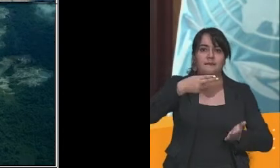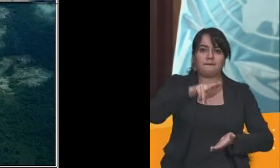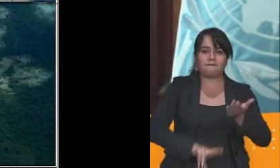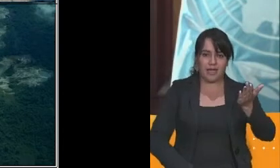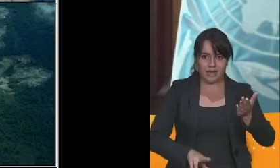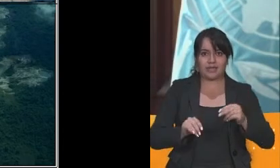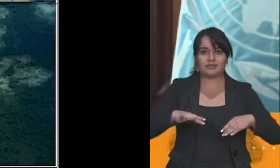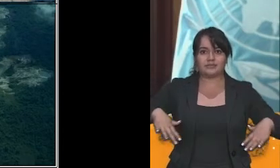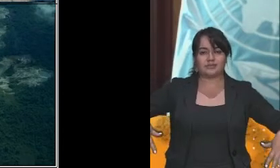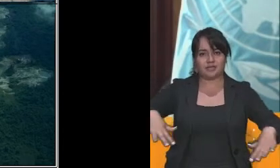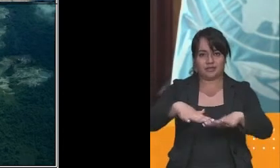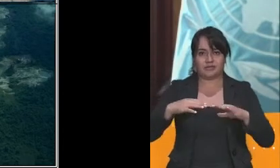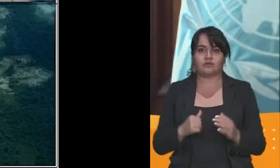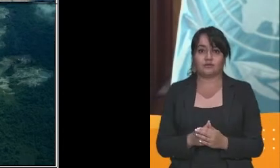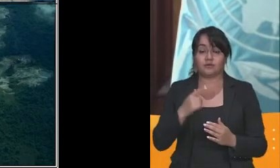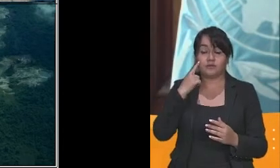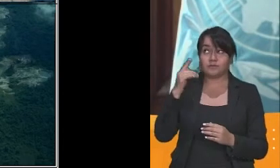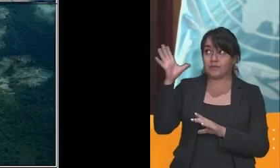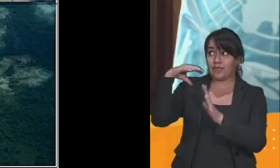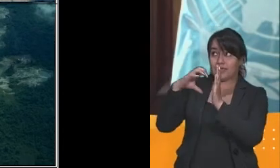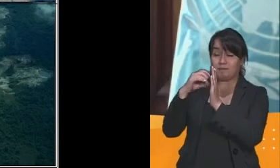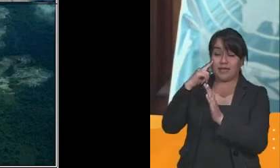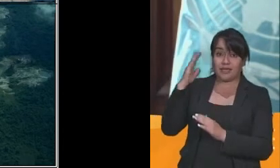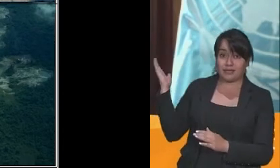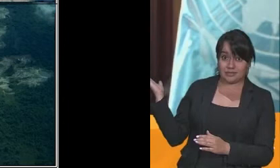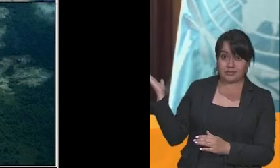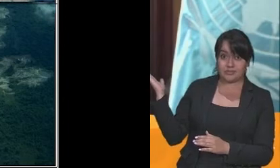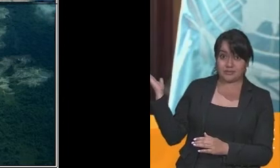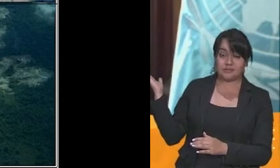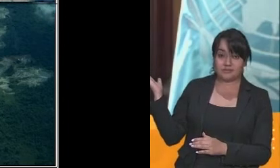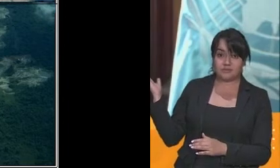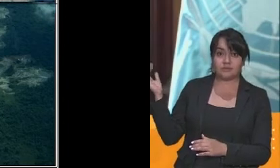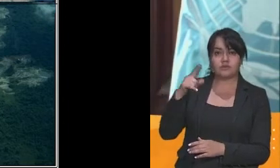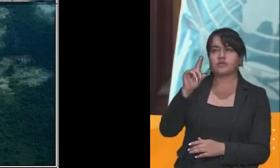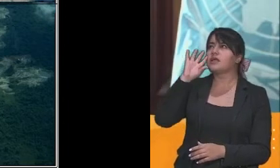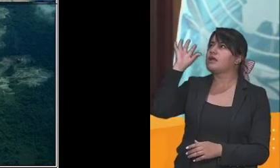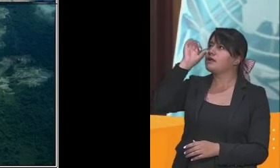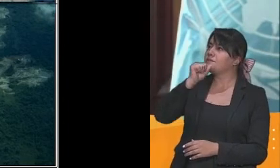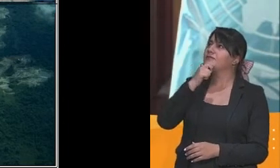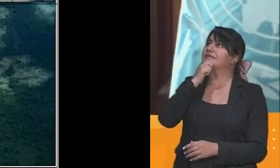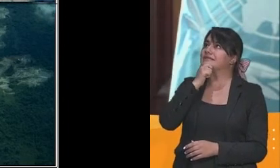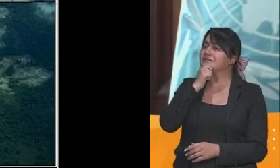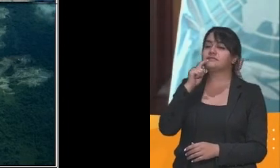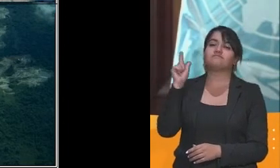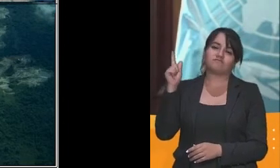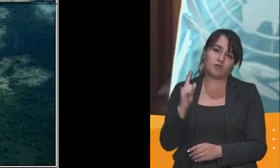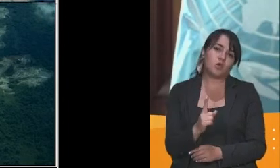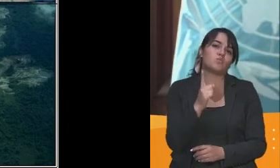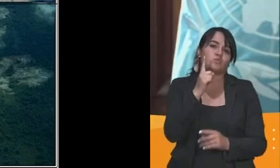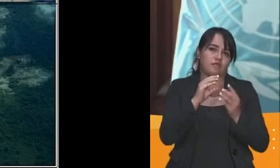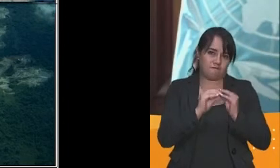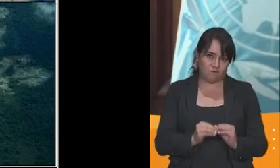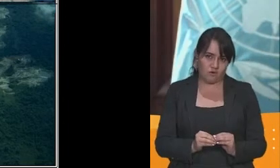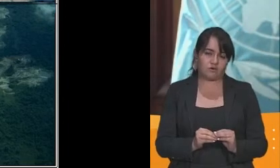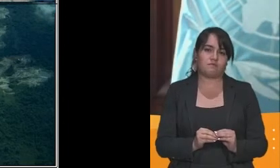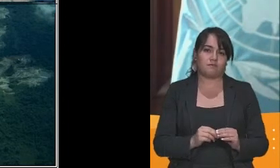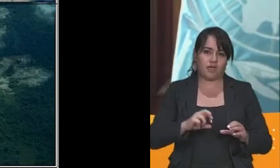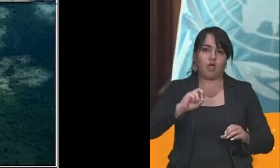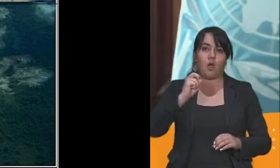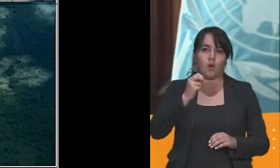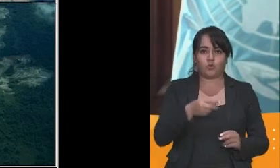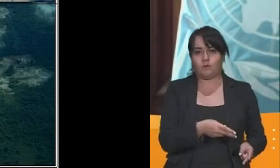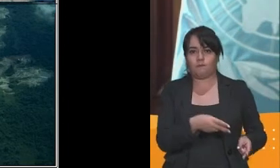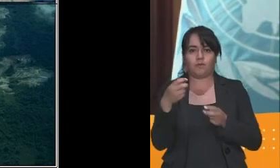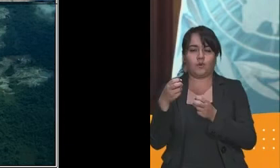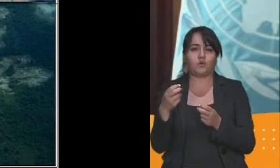of the satellite imaging. All these things that we're seeing in the screen makes reference to the modalities of exploitations that we have